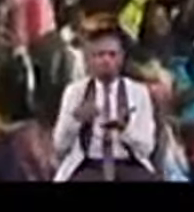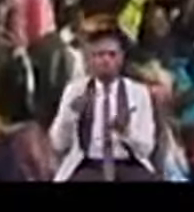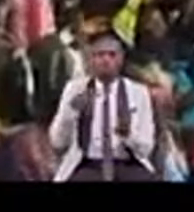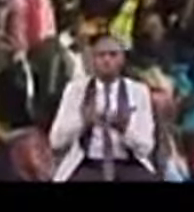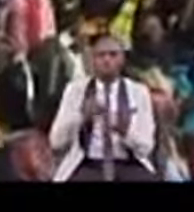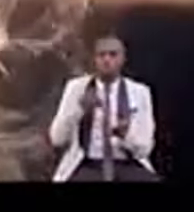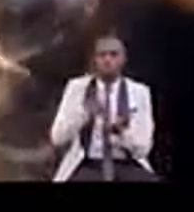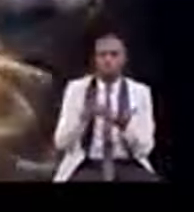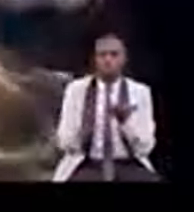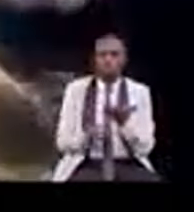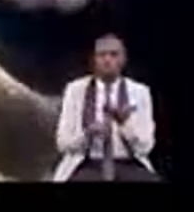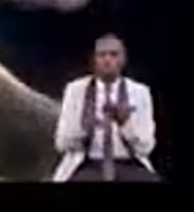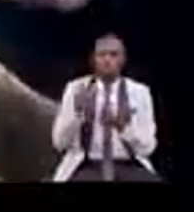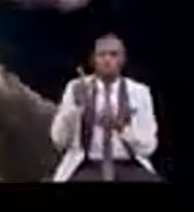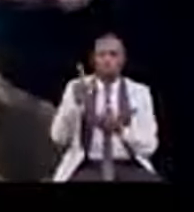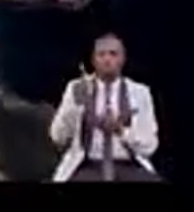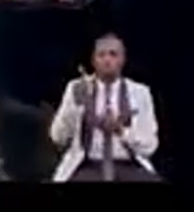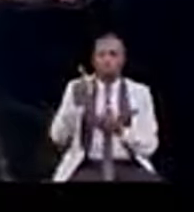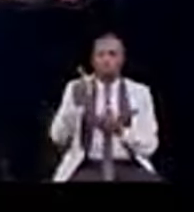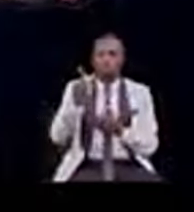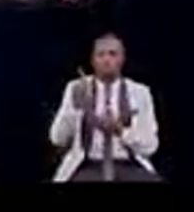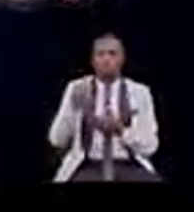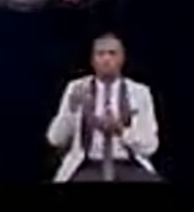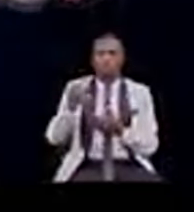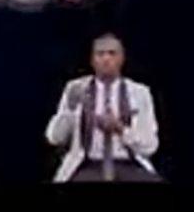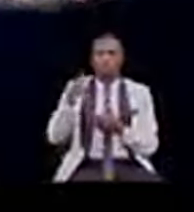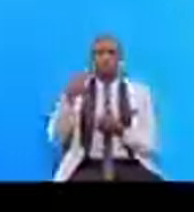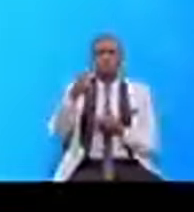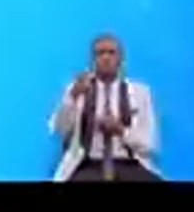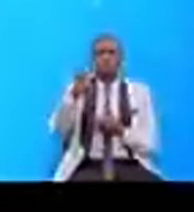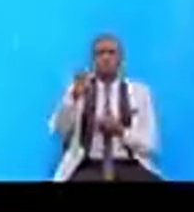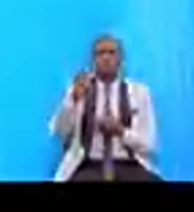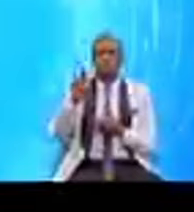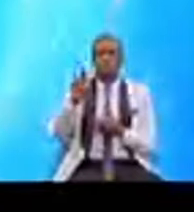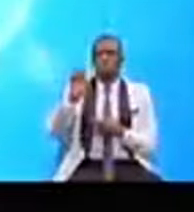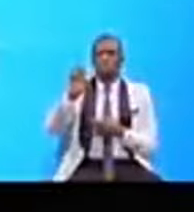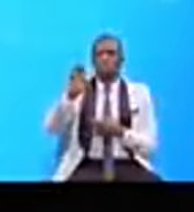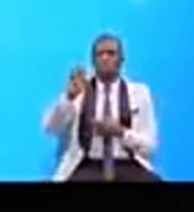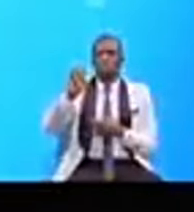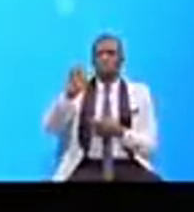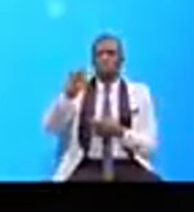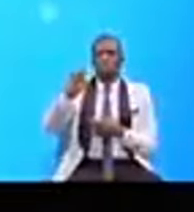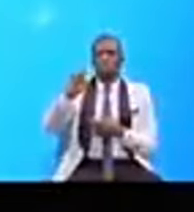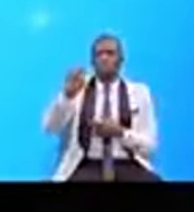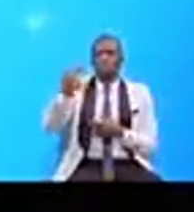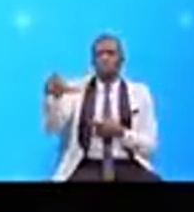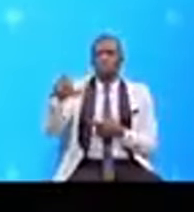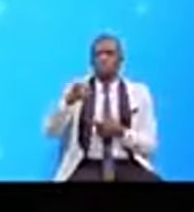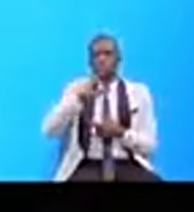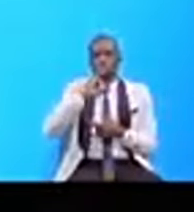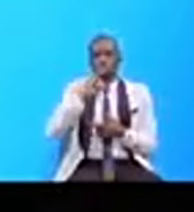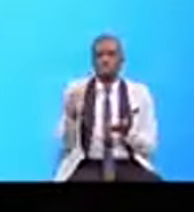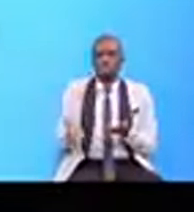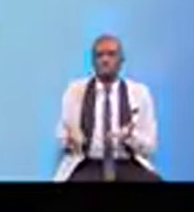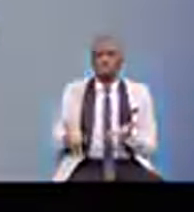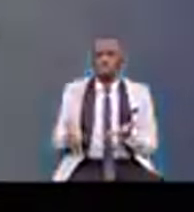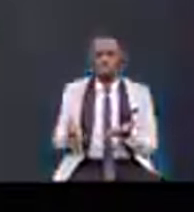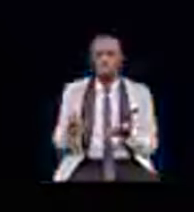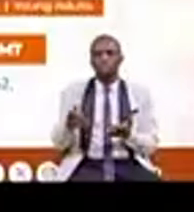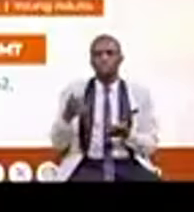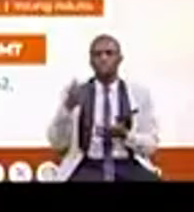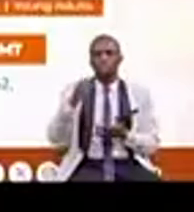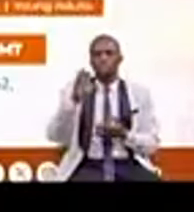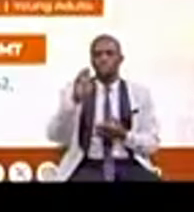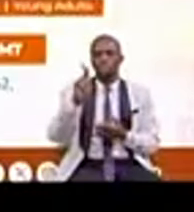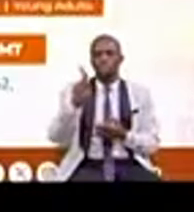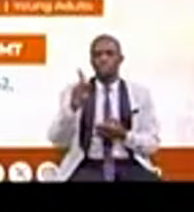+234 915 444 9263. So if you're watching, if you give your life to Christ and you're watching on TV or listening on radio, you can send your